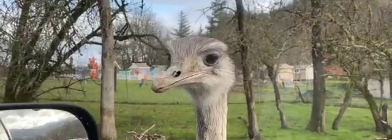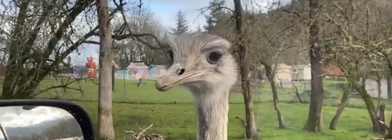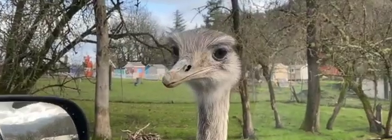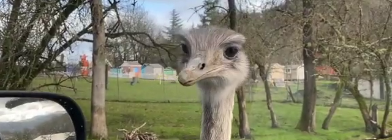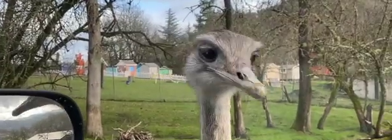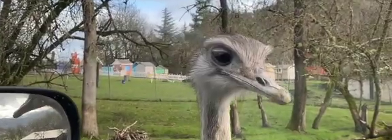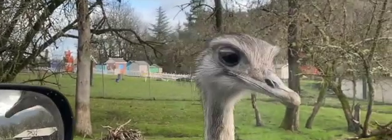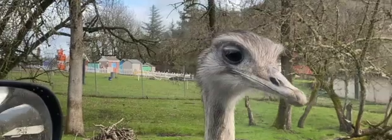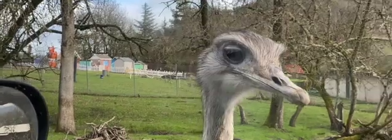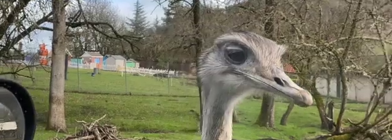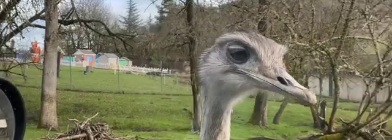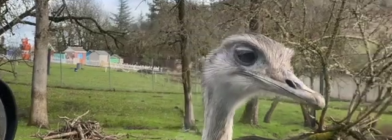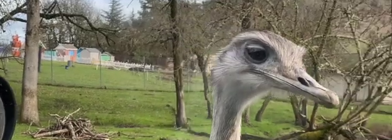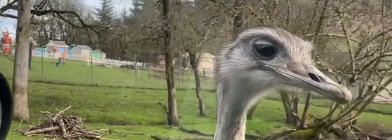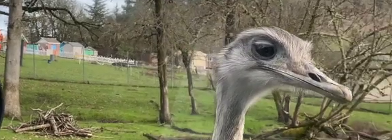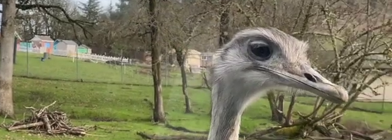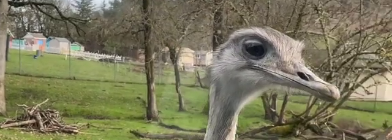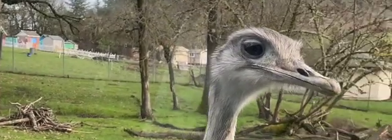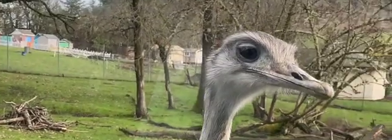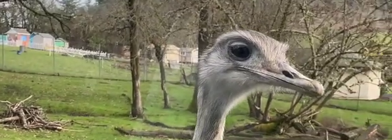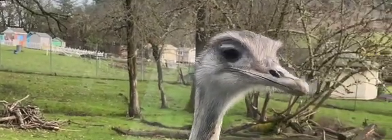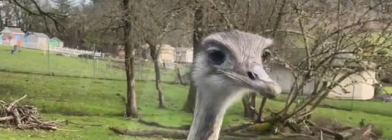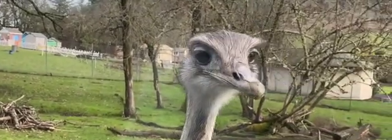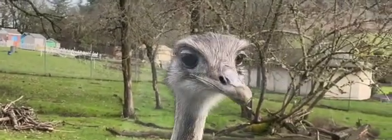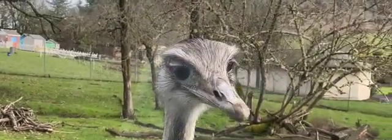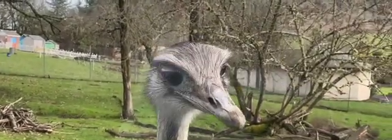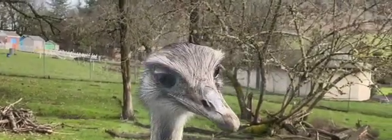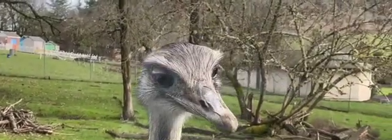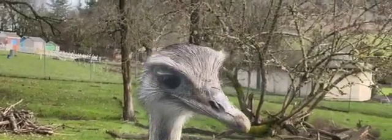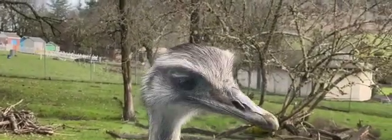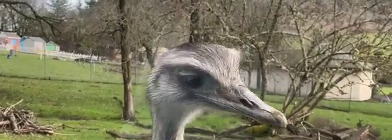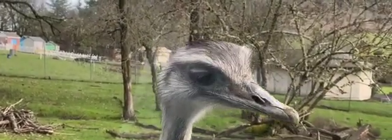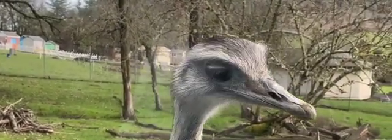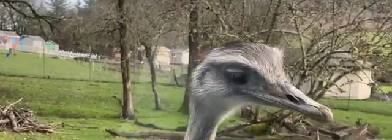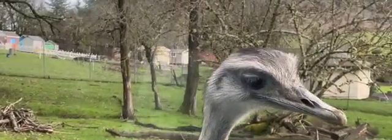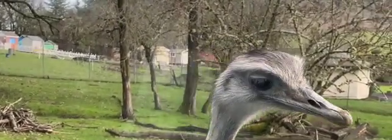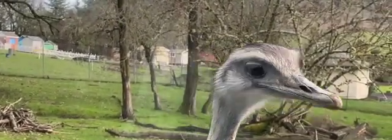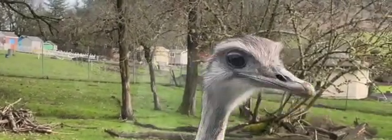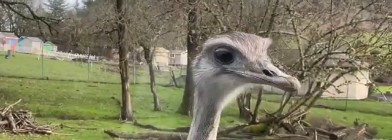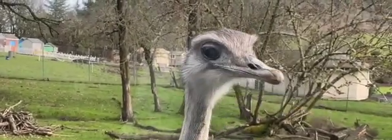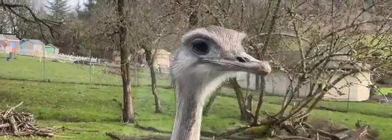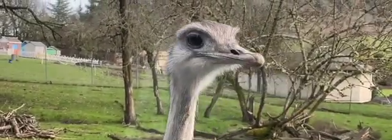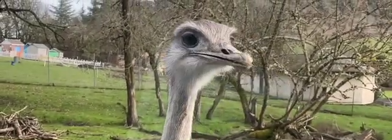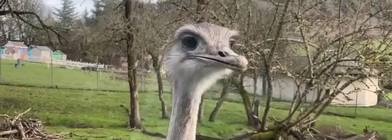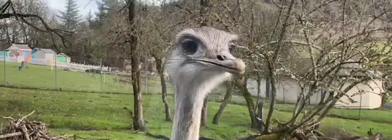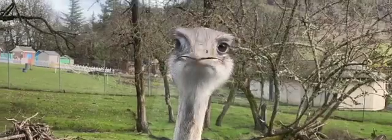He's very curious. We had to roll up our window because somebody wants to just peek in, look inside.